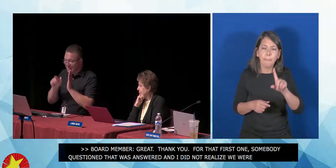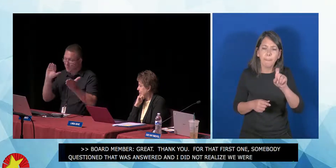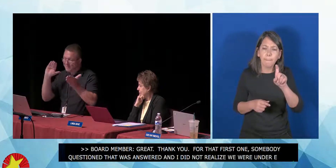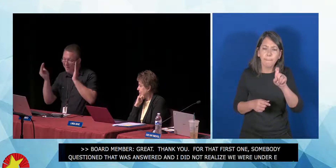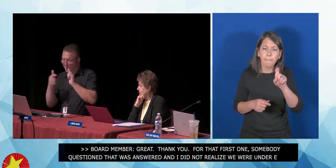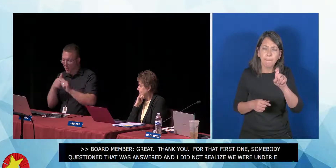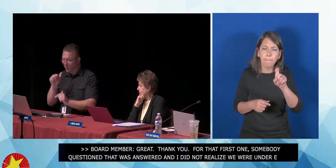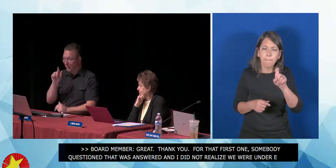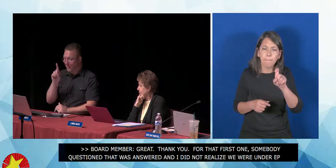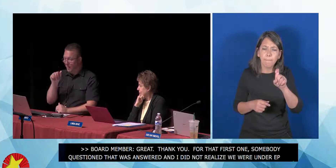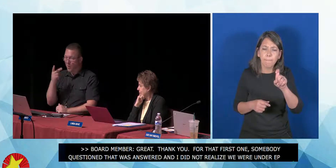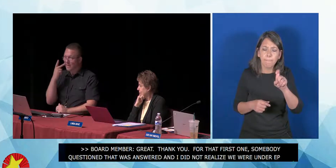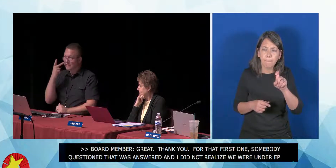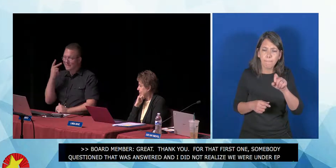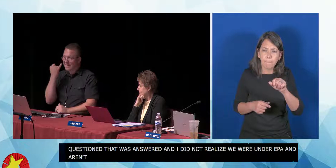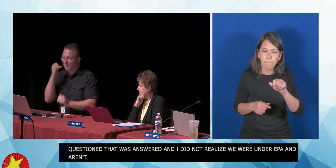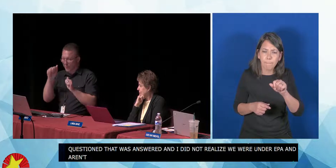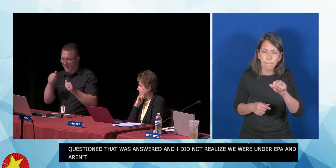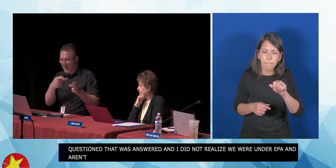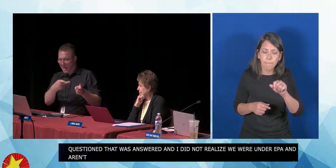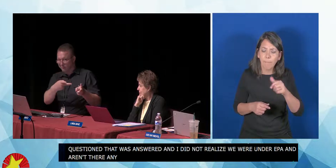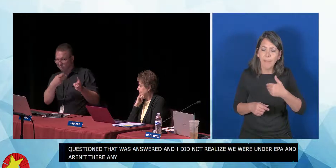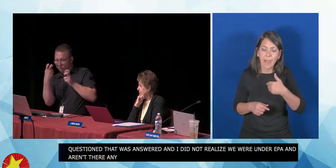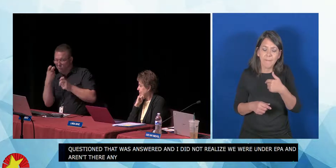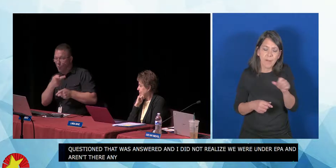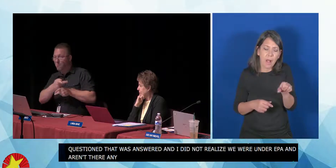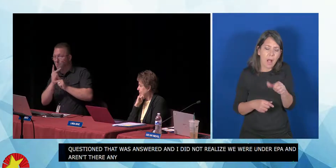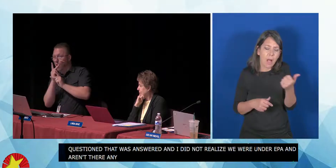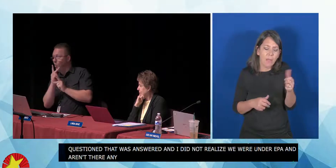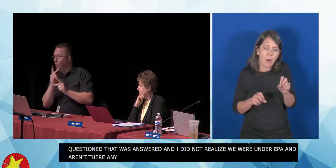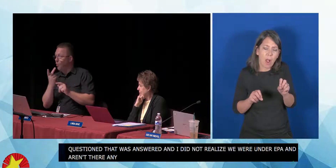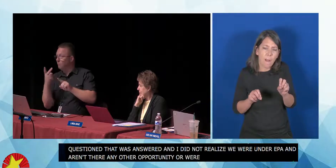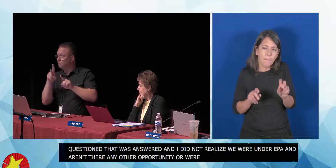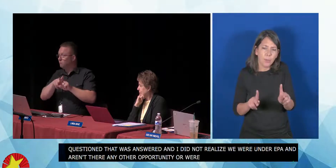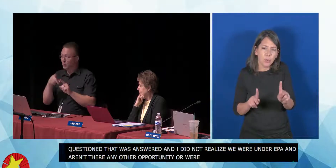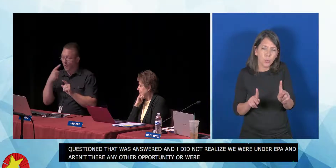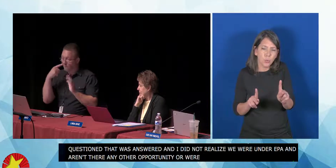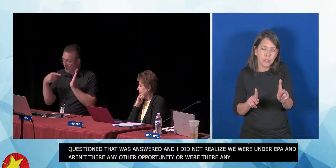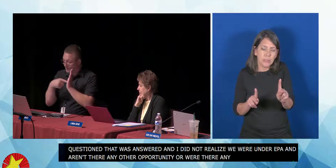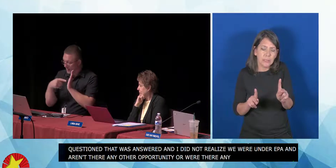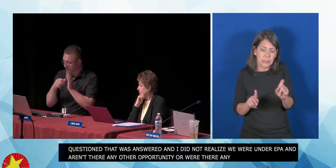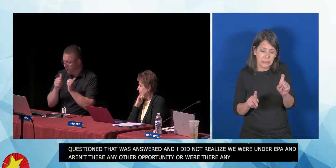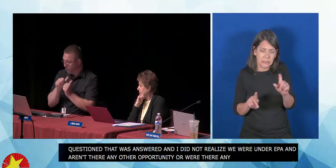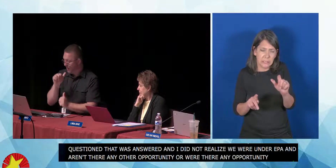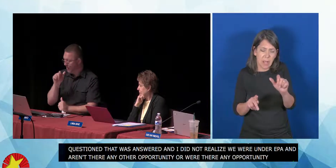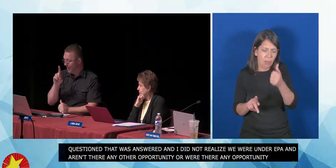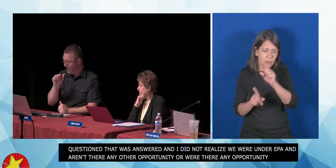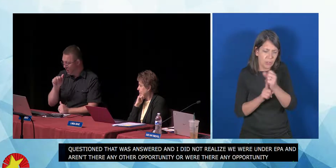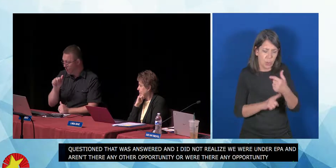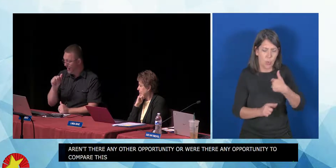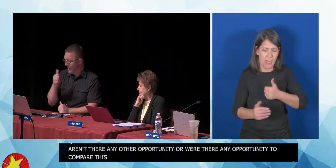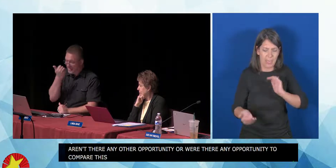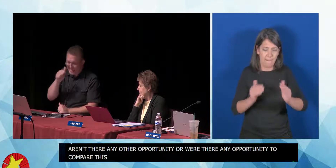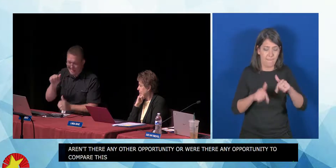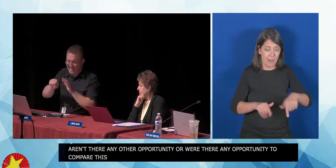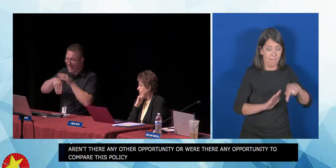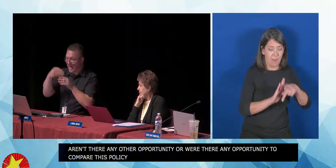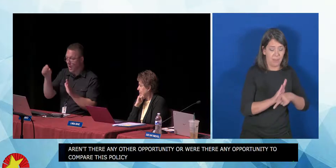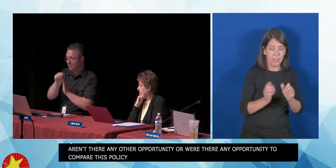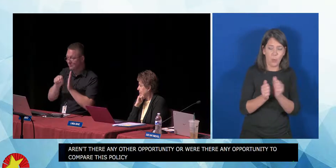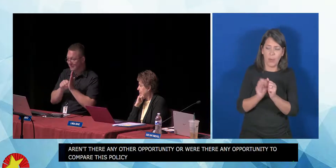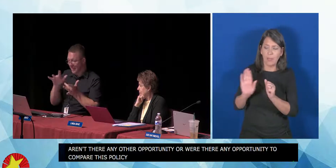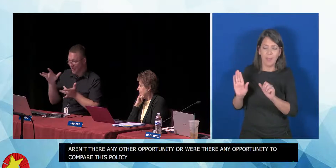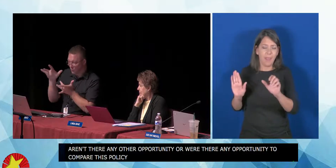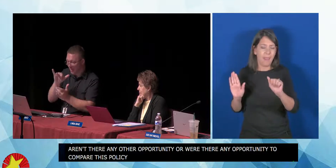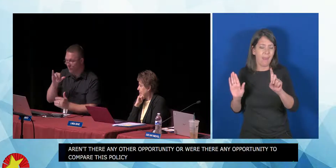any opportunities, or were there any opportunities to compare this policy to ADOA's policy?